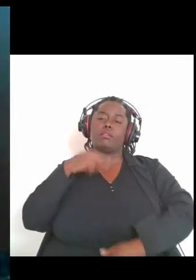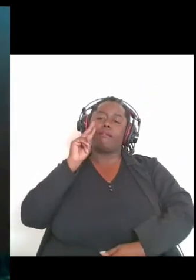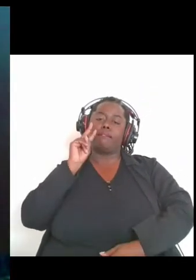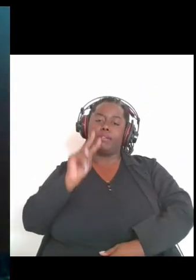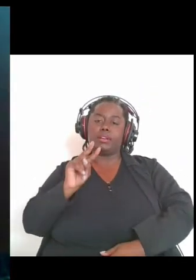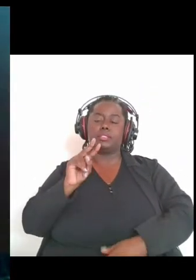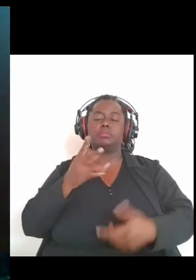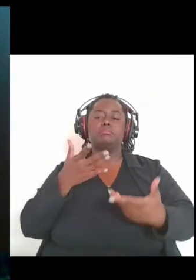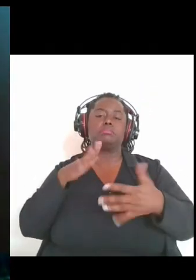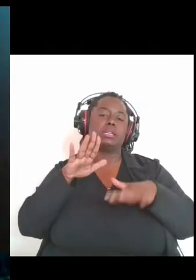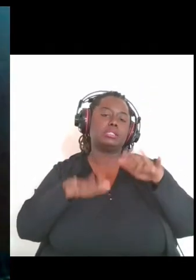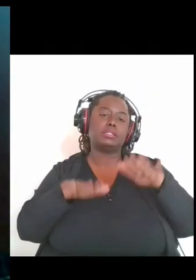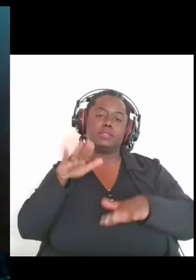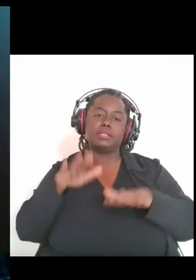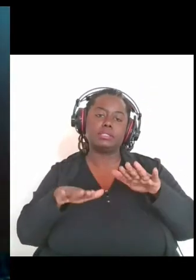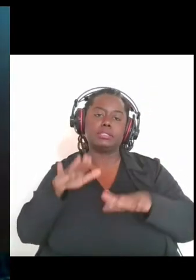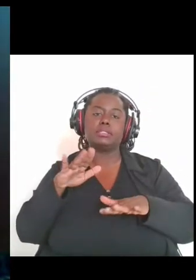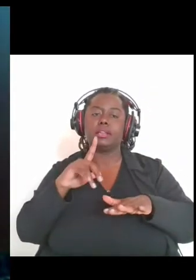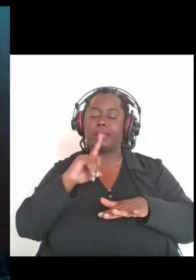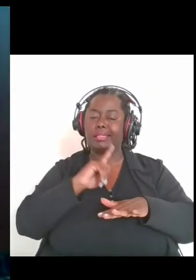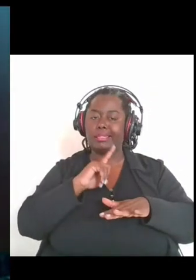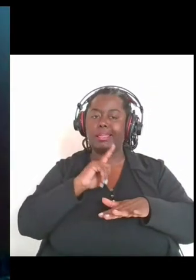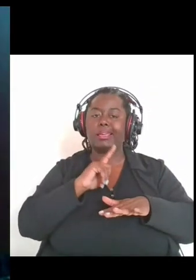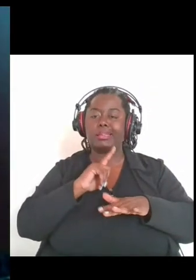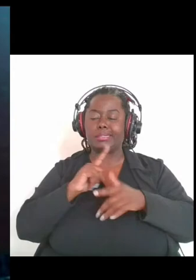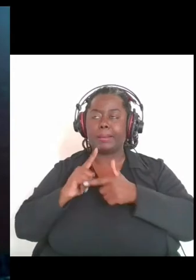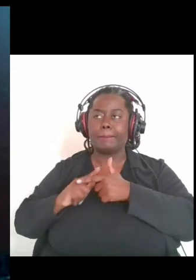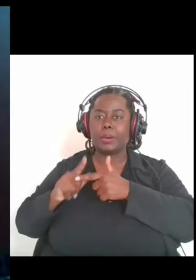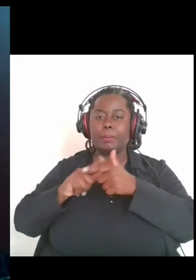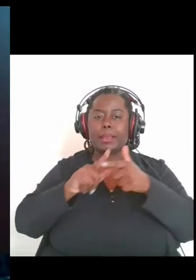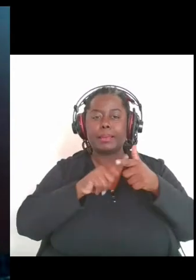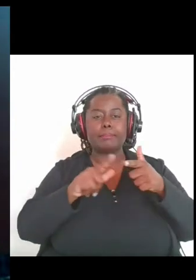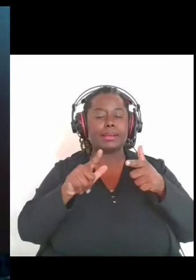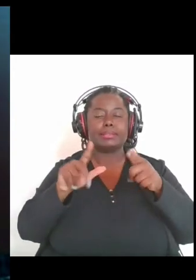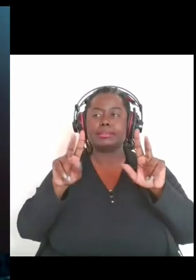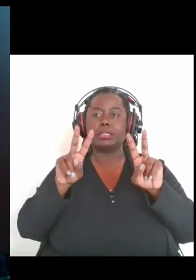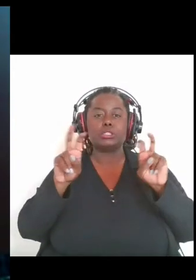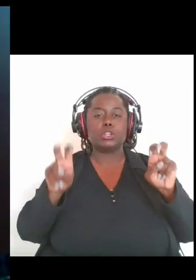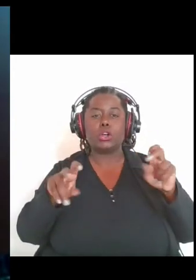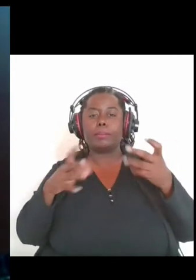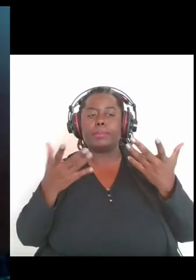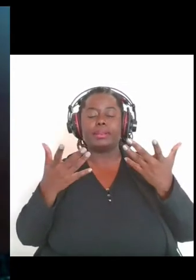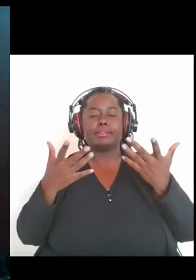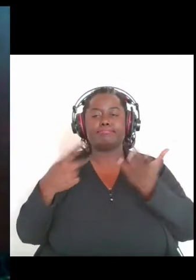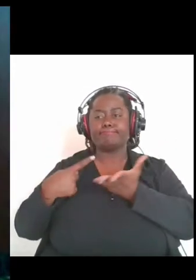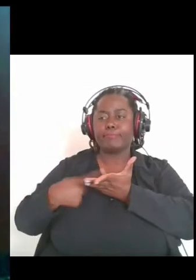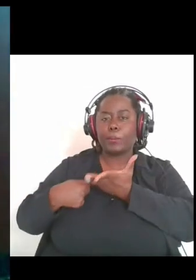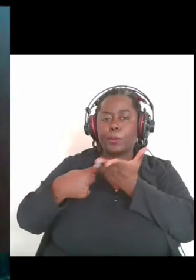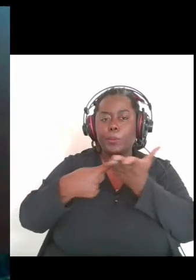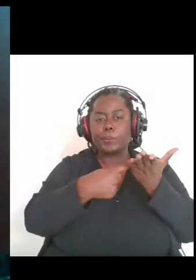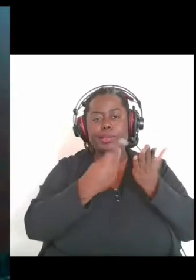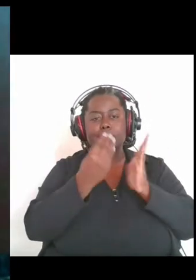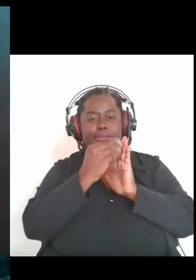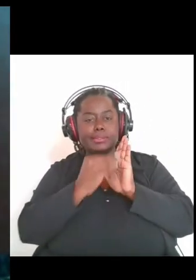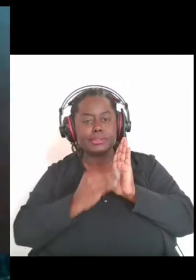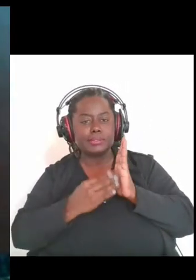I realized that sometimes the agenda is an issue